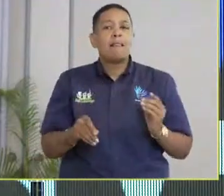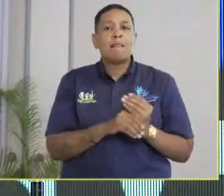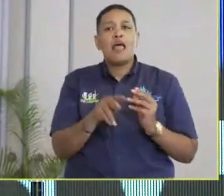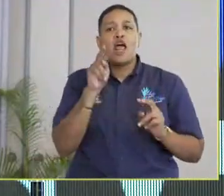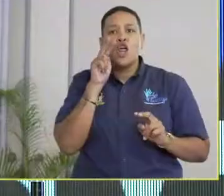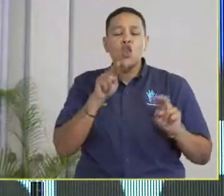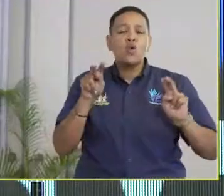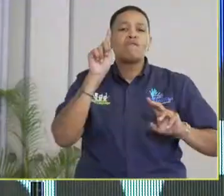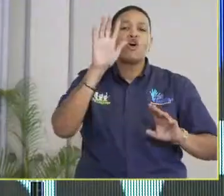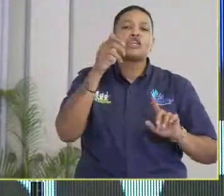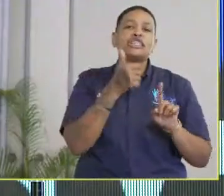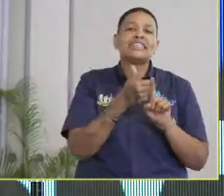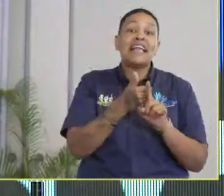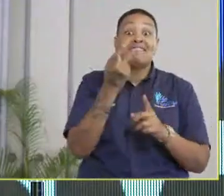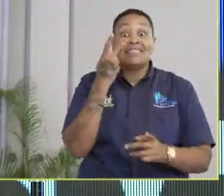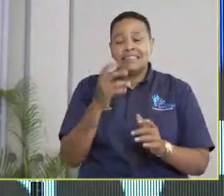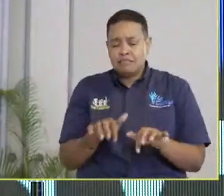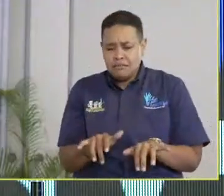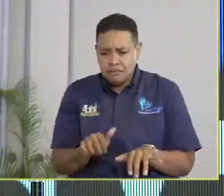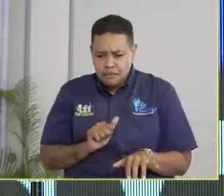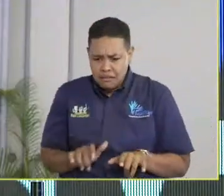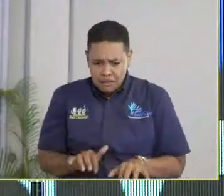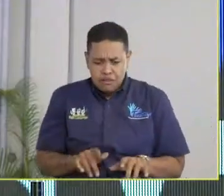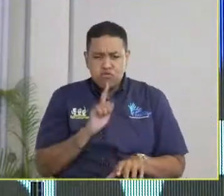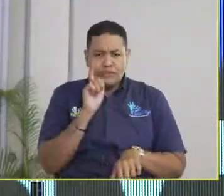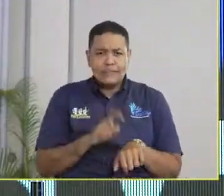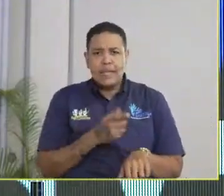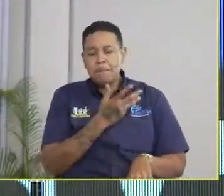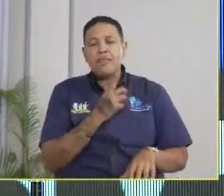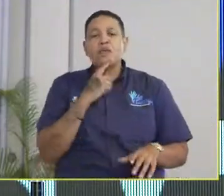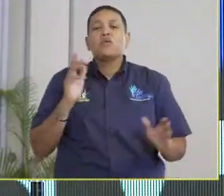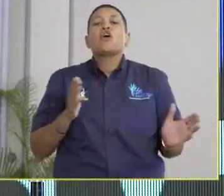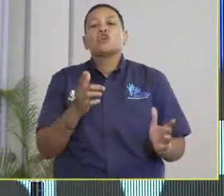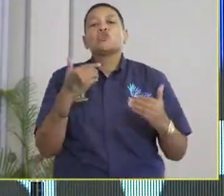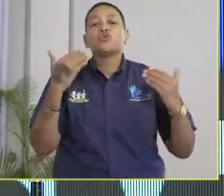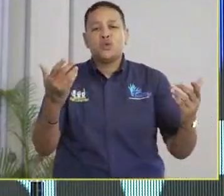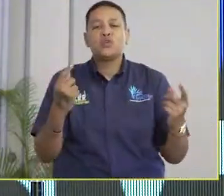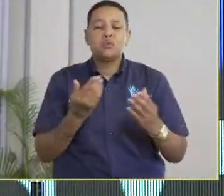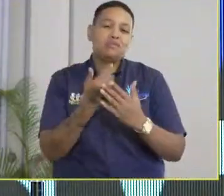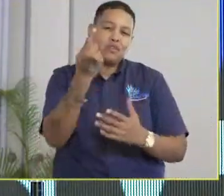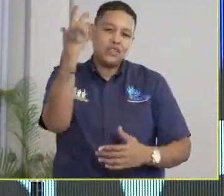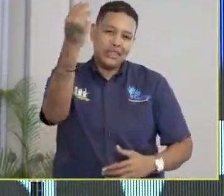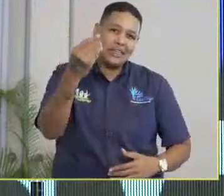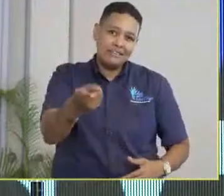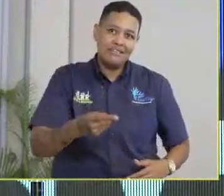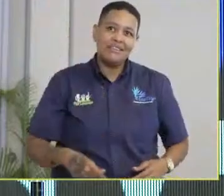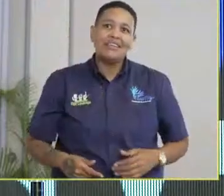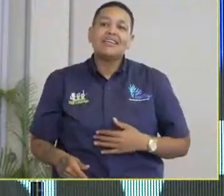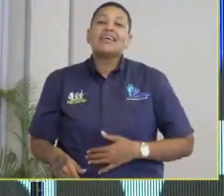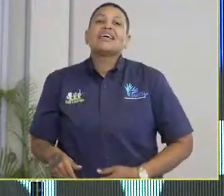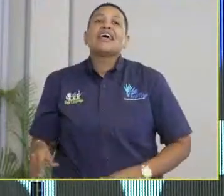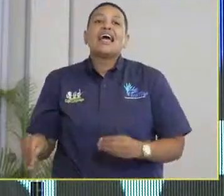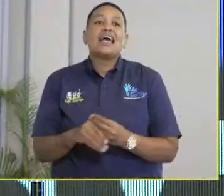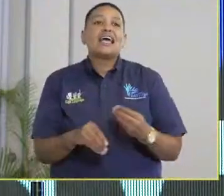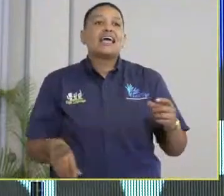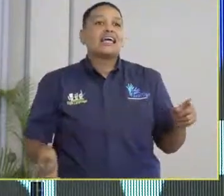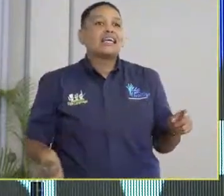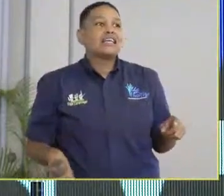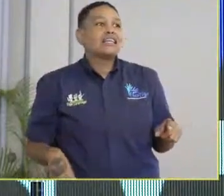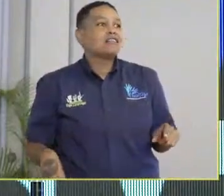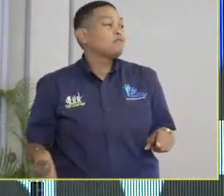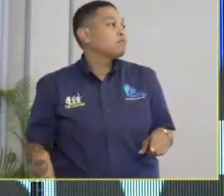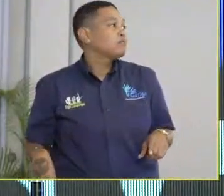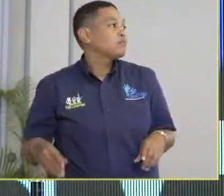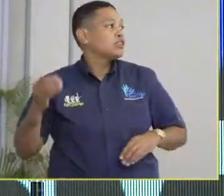look for yourself, see it happen in real time. We encourage you to do that just before you leave. Also, quick note that we do have